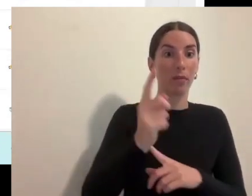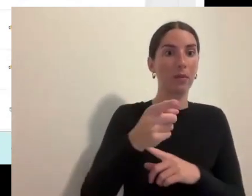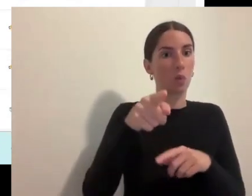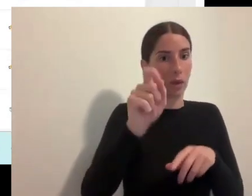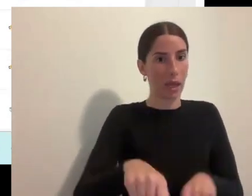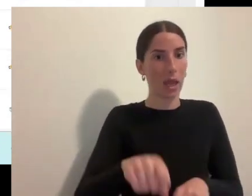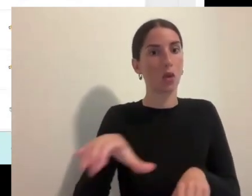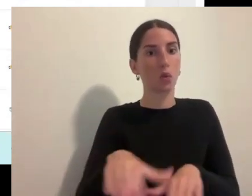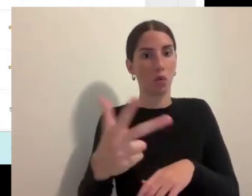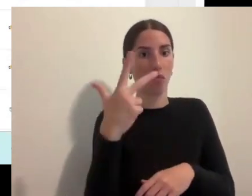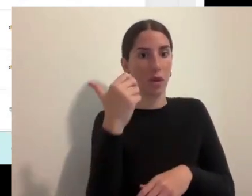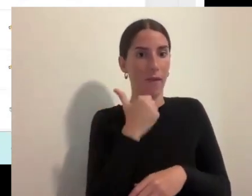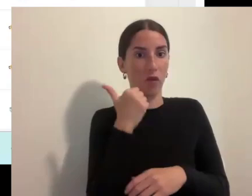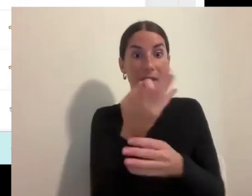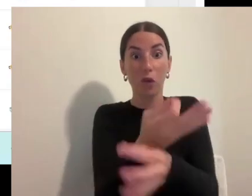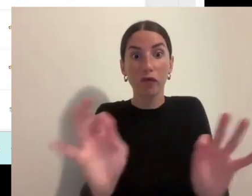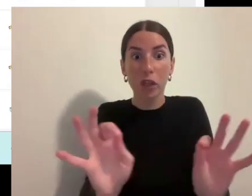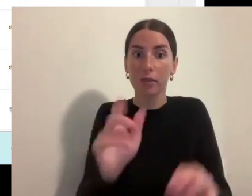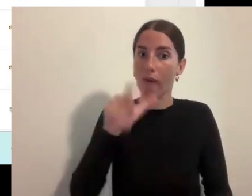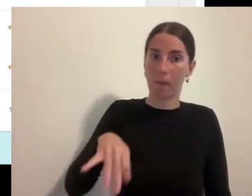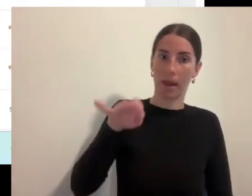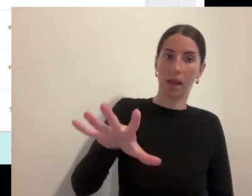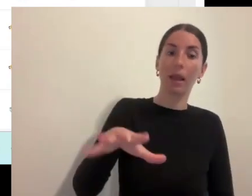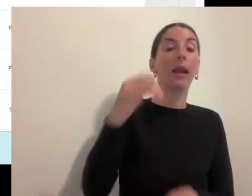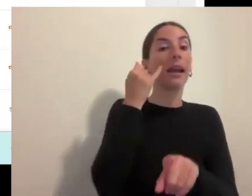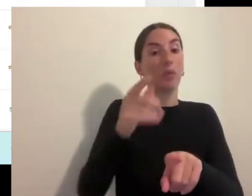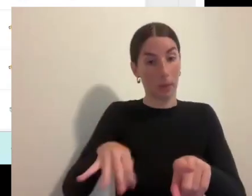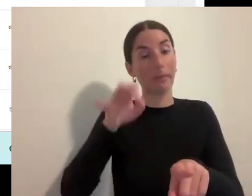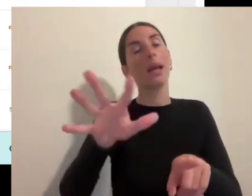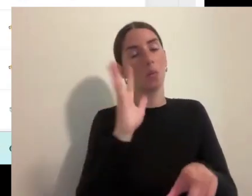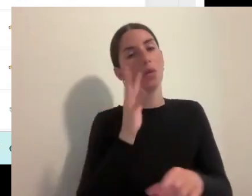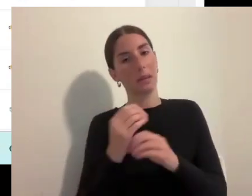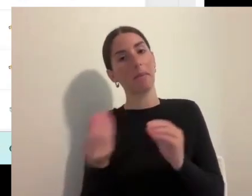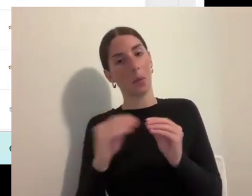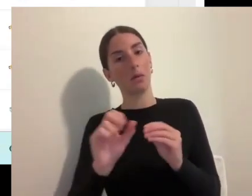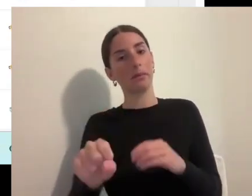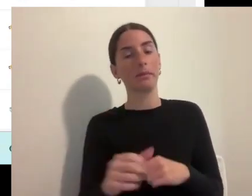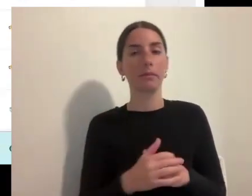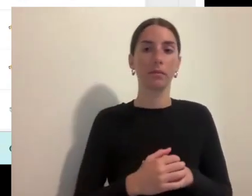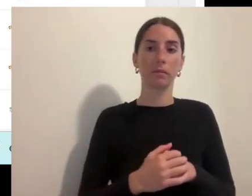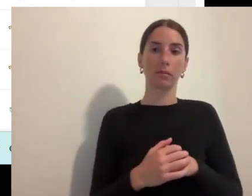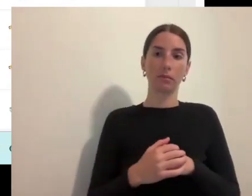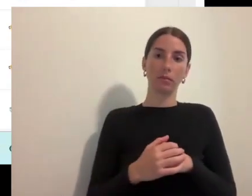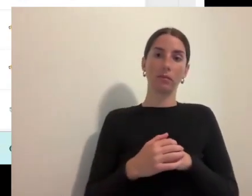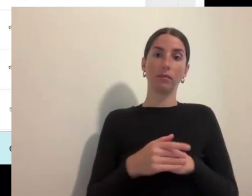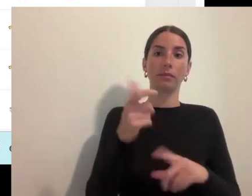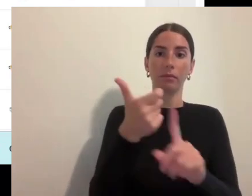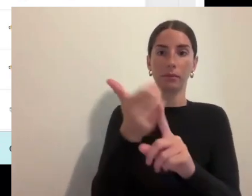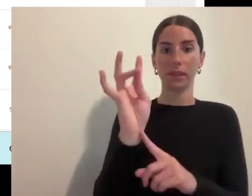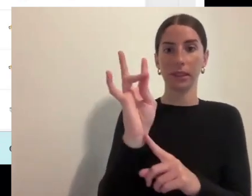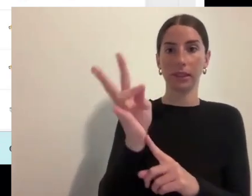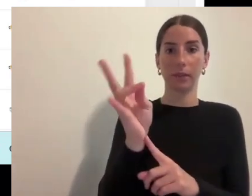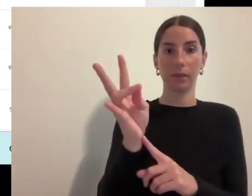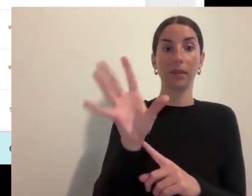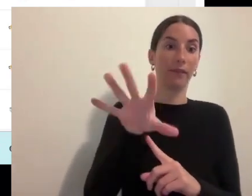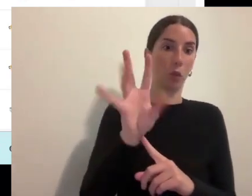day for free without having to pay. If you pay, you get more. And here you can see this is 7 minutes. The video